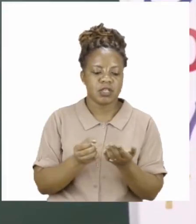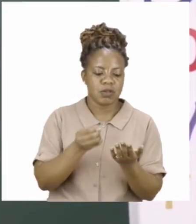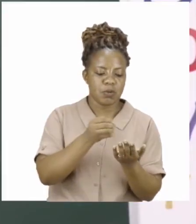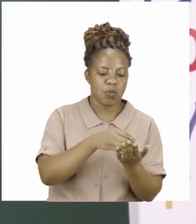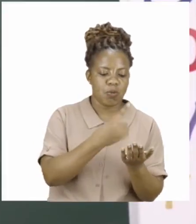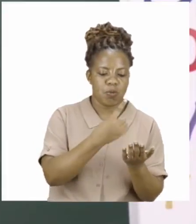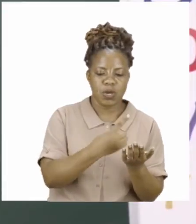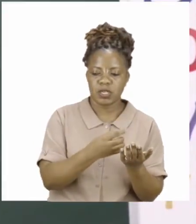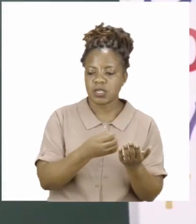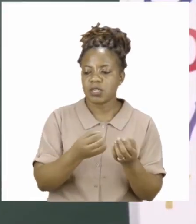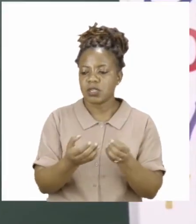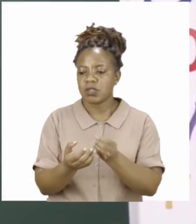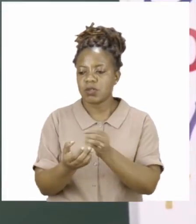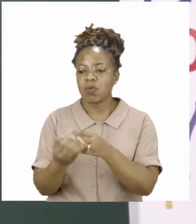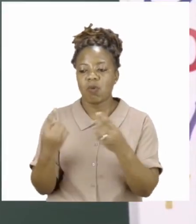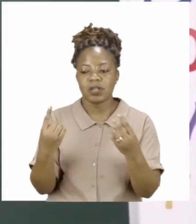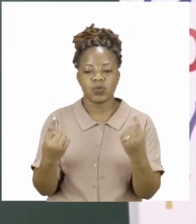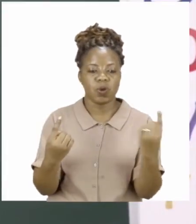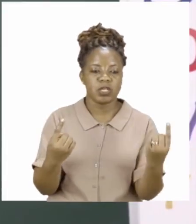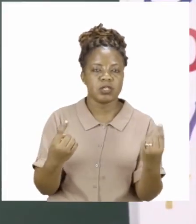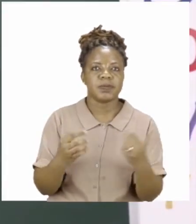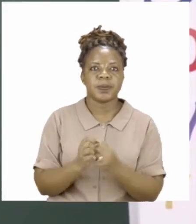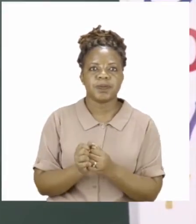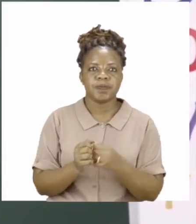well. So this is how we start.